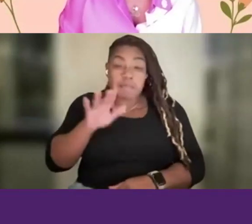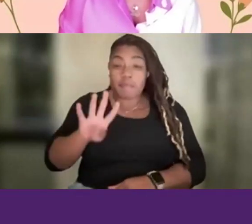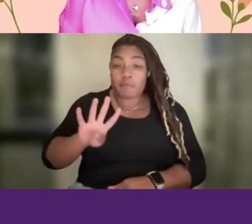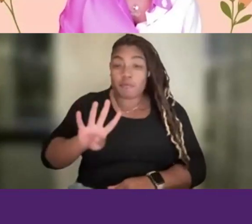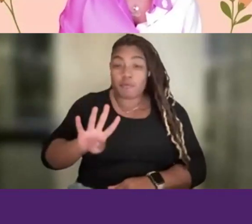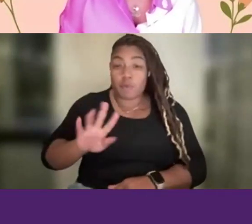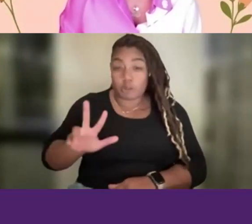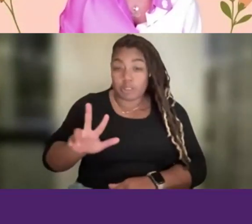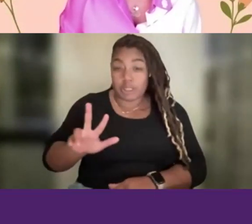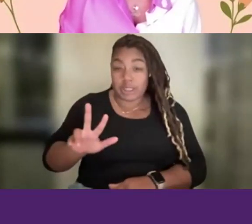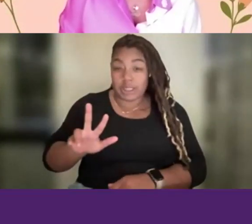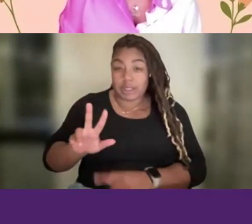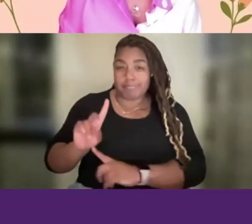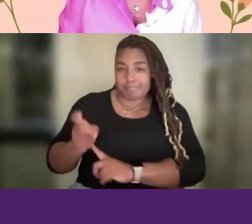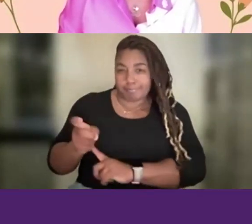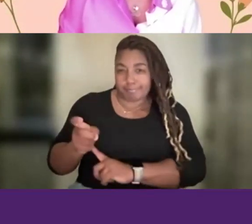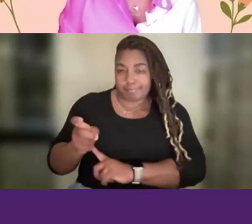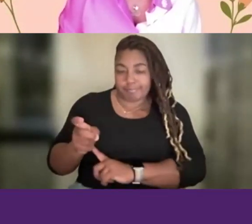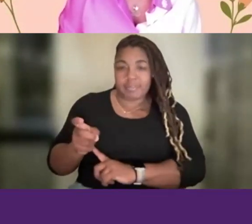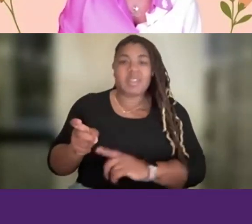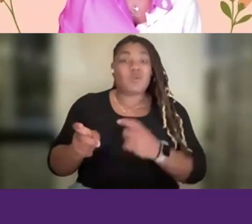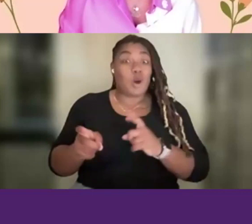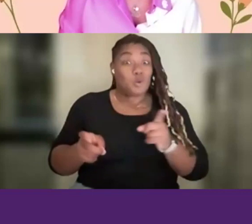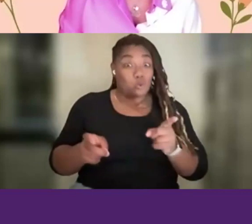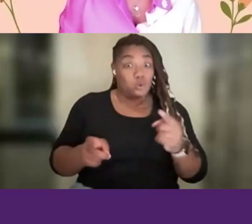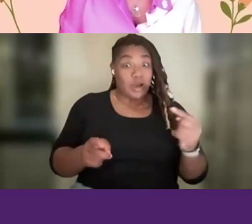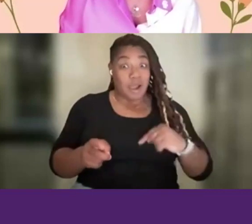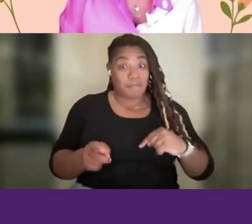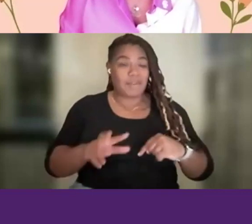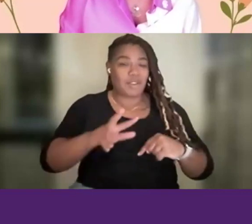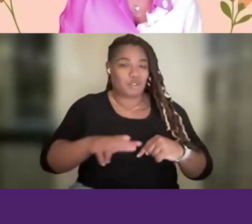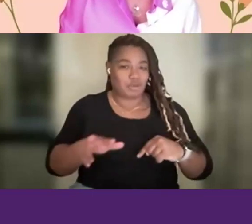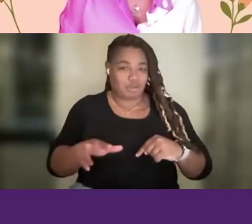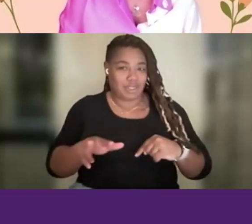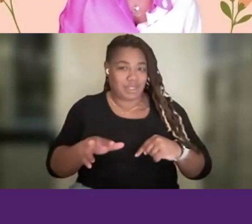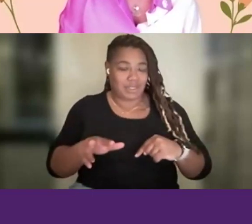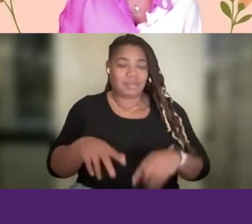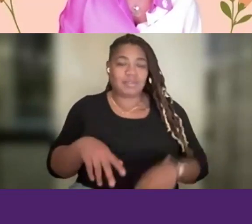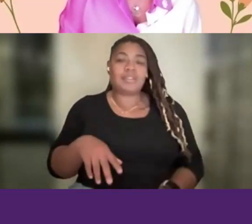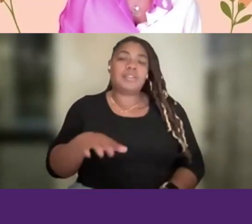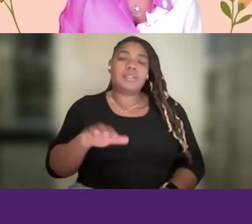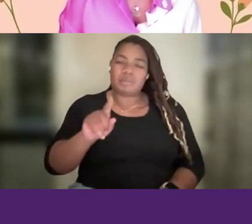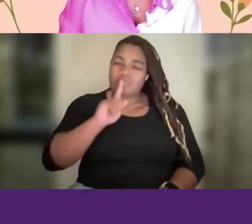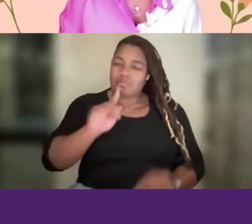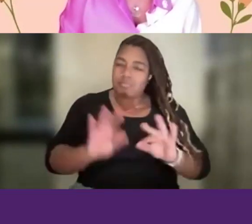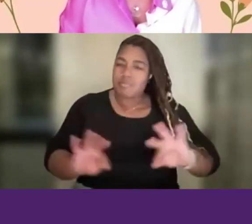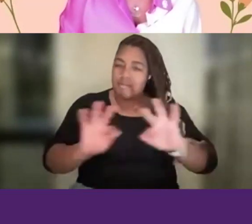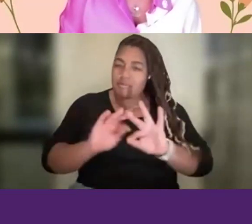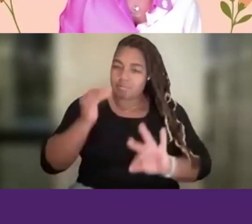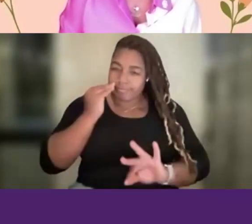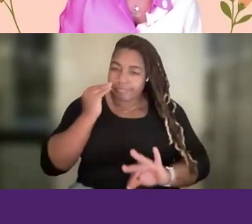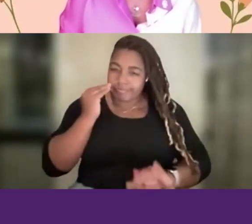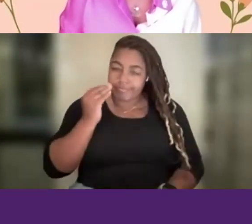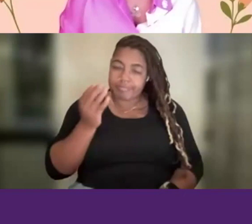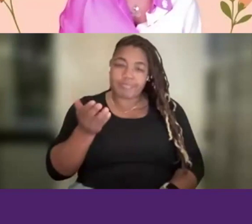diagnosed with breast cancer. We actually want to start screening you when you're 33. So it's really important to know,